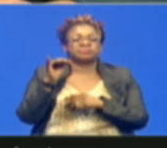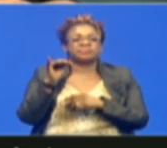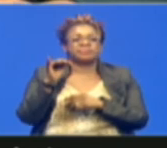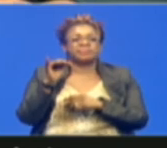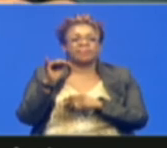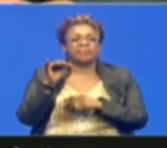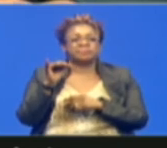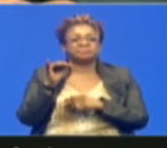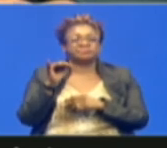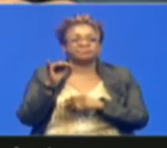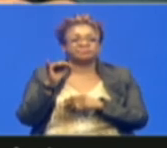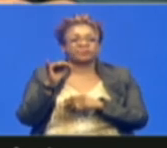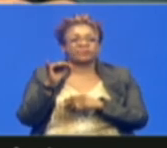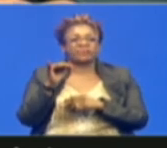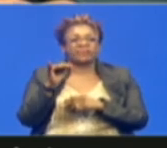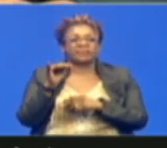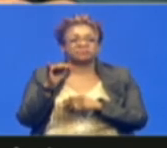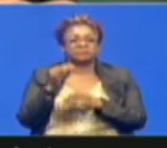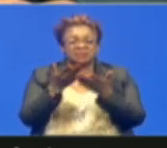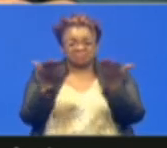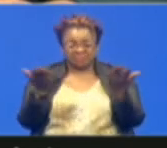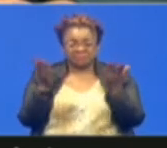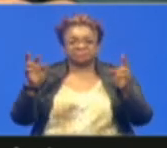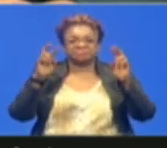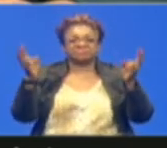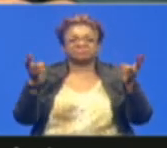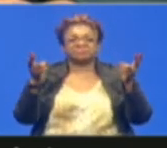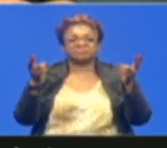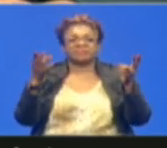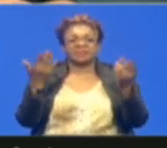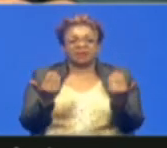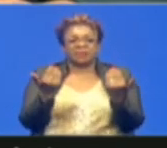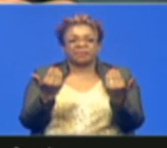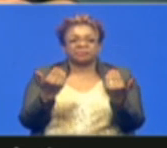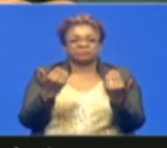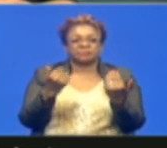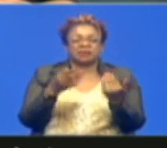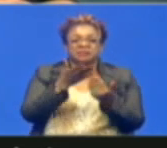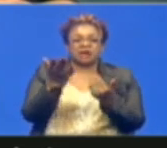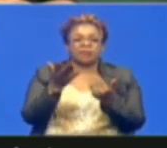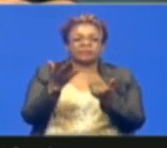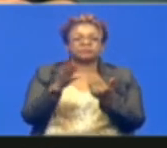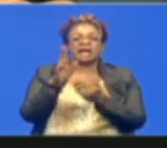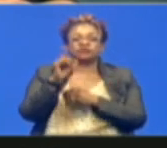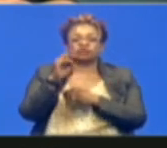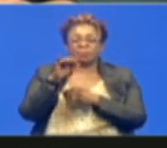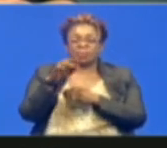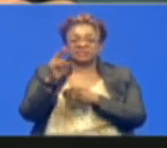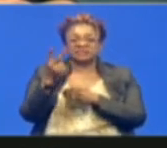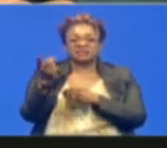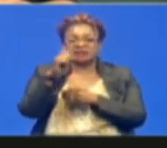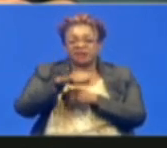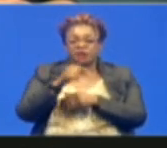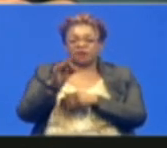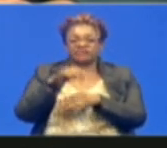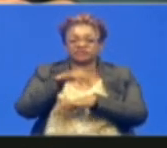Farther afield and news making headlines across the border, light traffic has returned to the streets of Khartoum on the second day of a